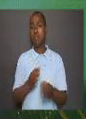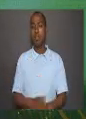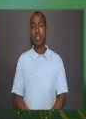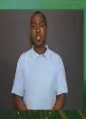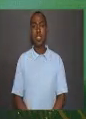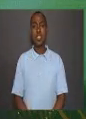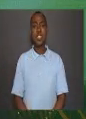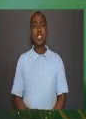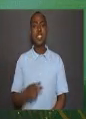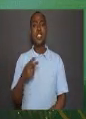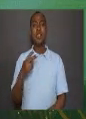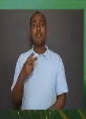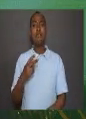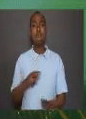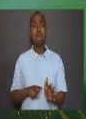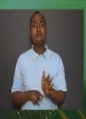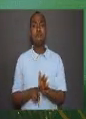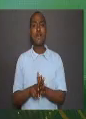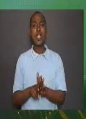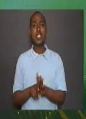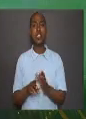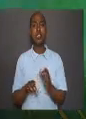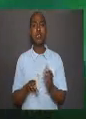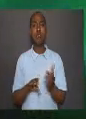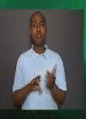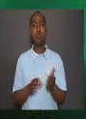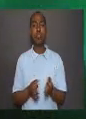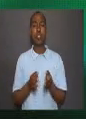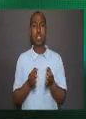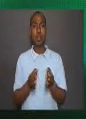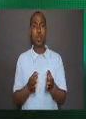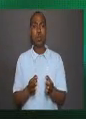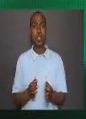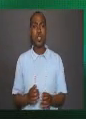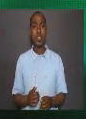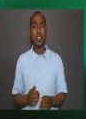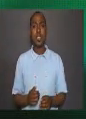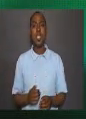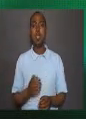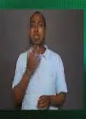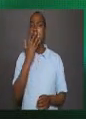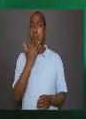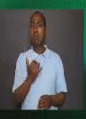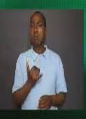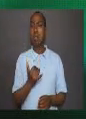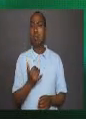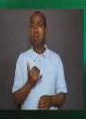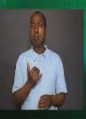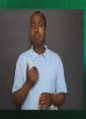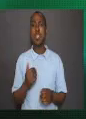fluids that spread the HIV virus are blood, semen,